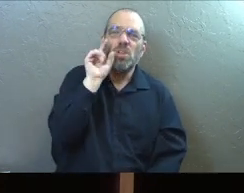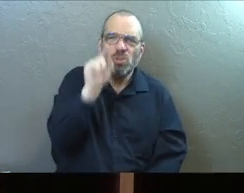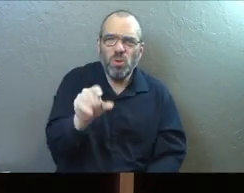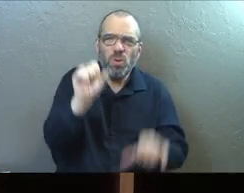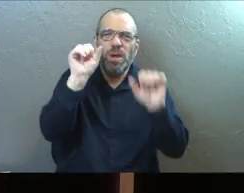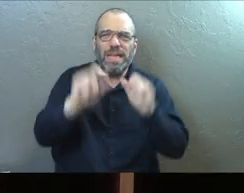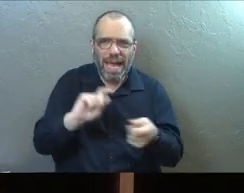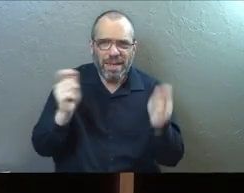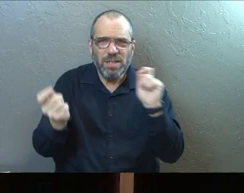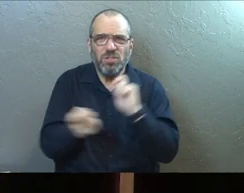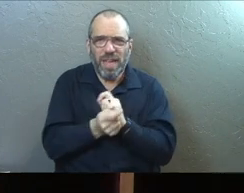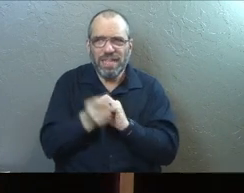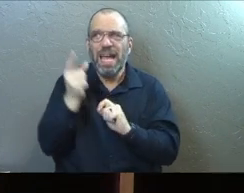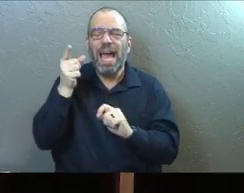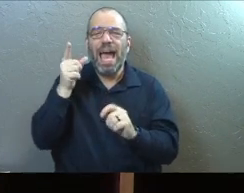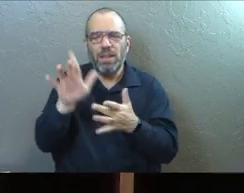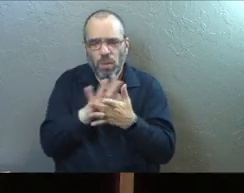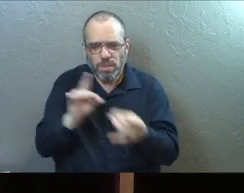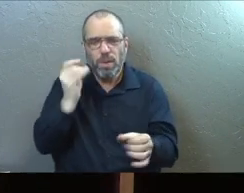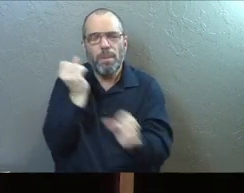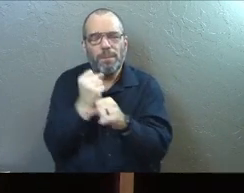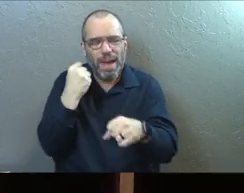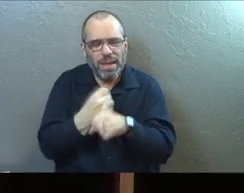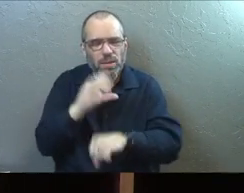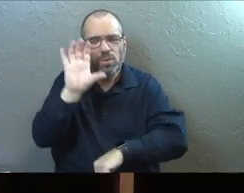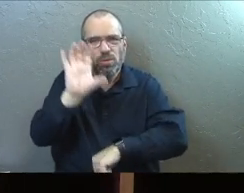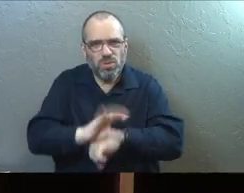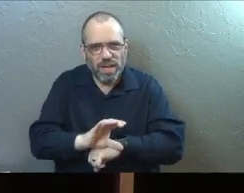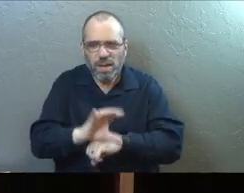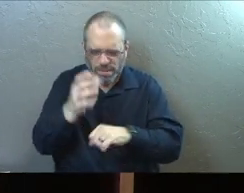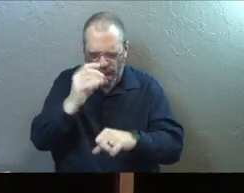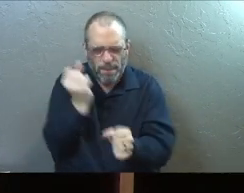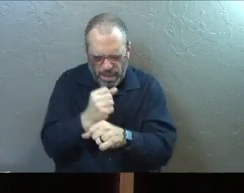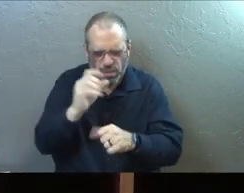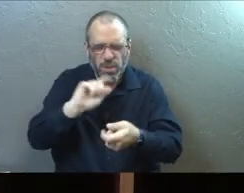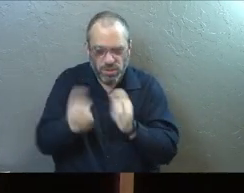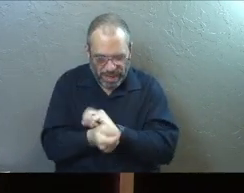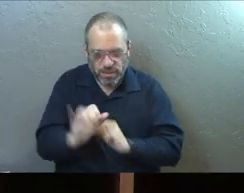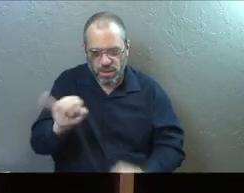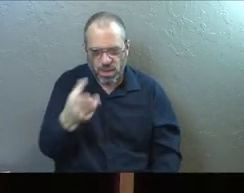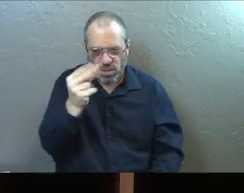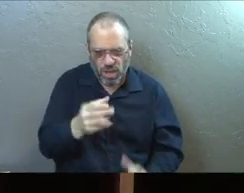you can change and he's going to make you change. Last one,